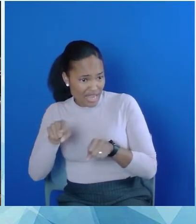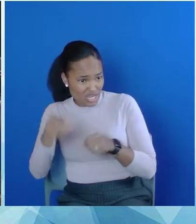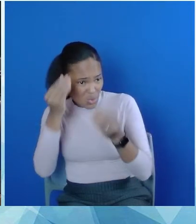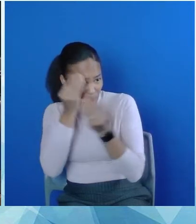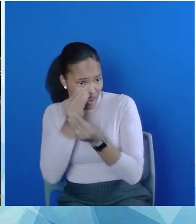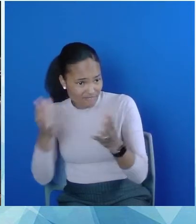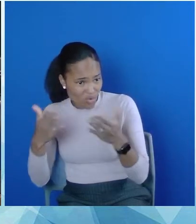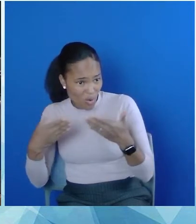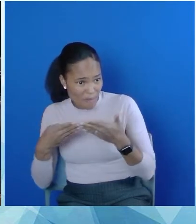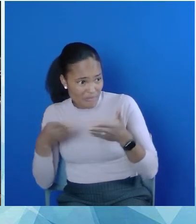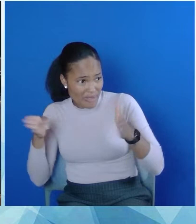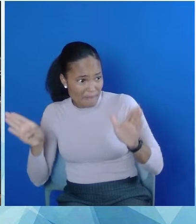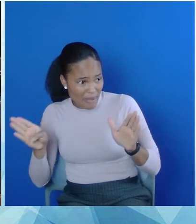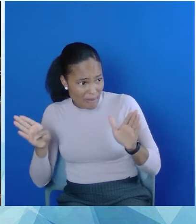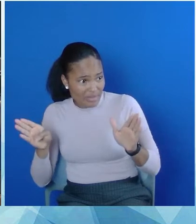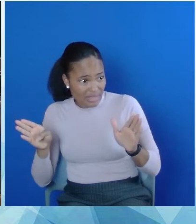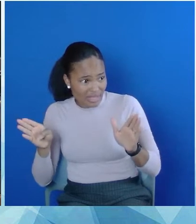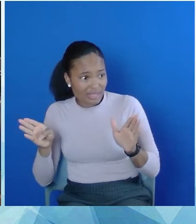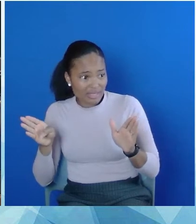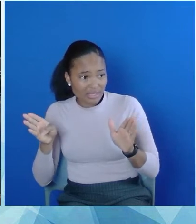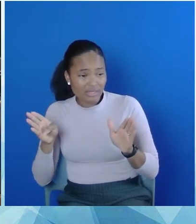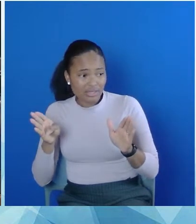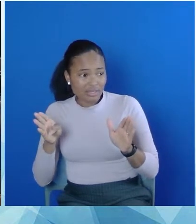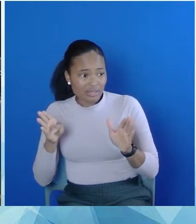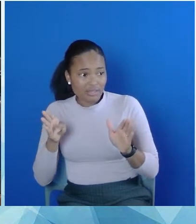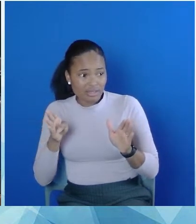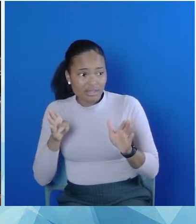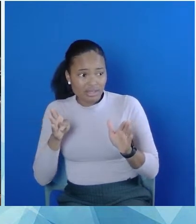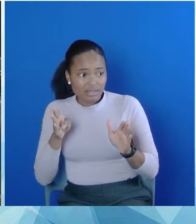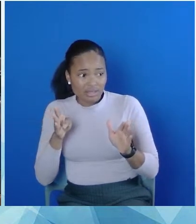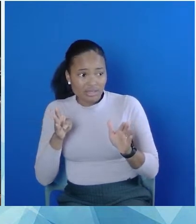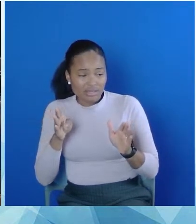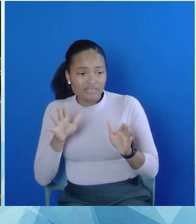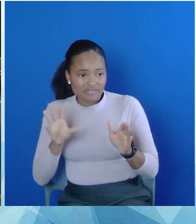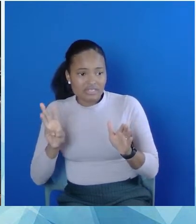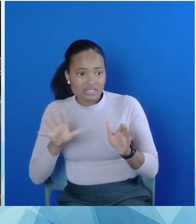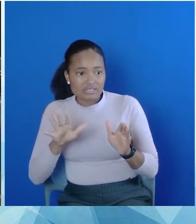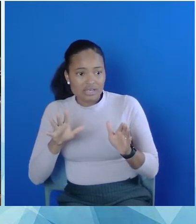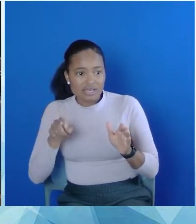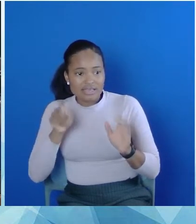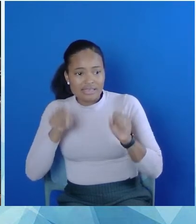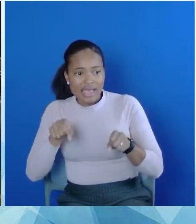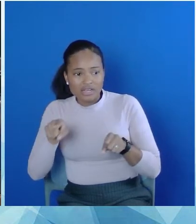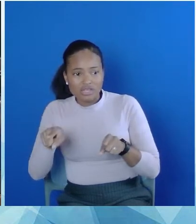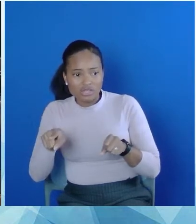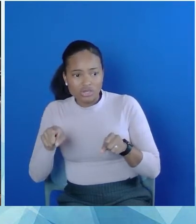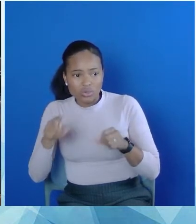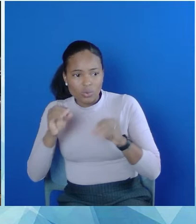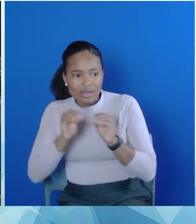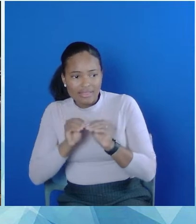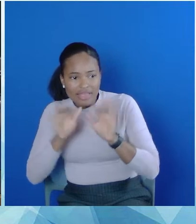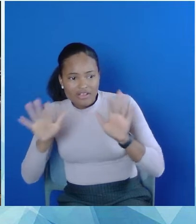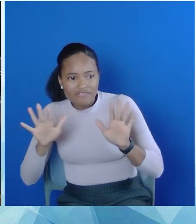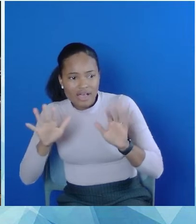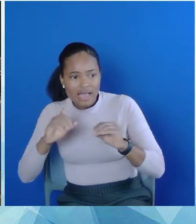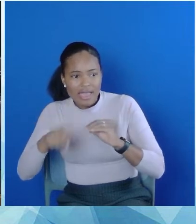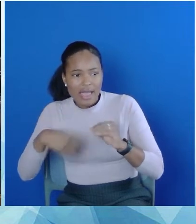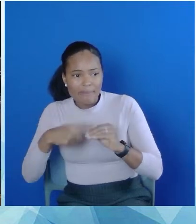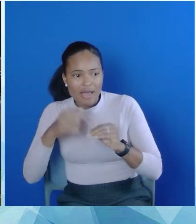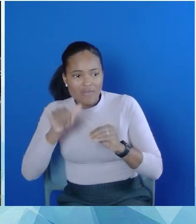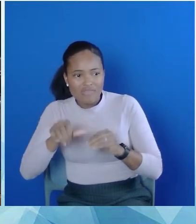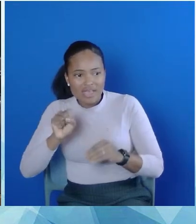why you and we would be highly concerned about something as benign seeming as our Sunrise Sunset bill?